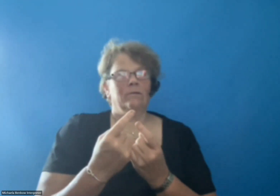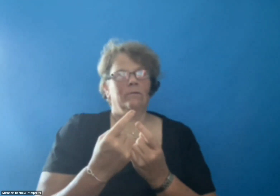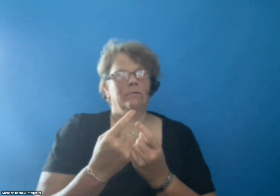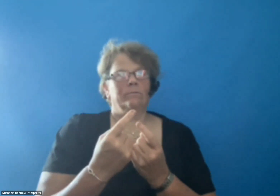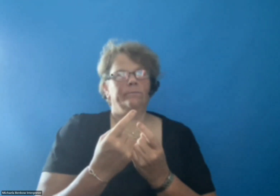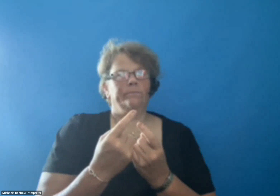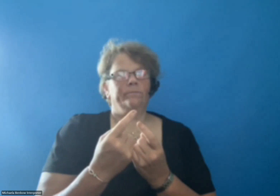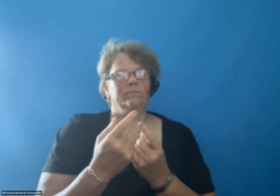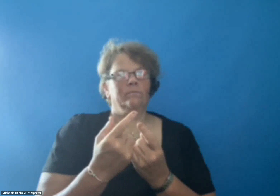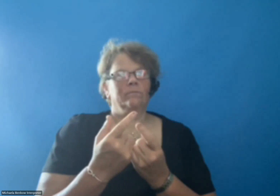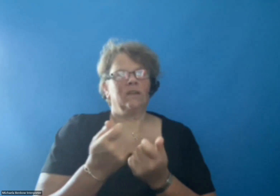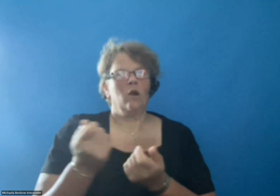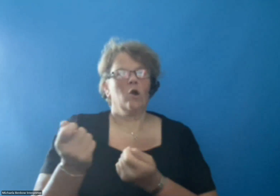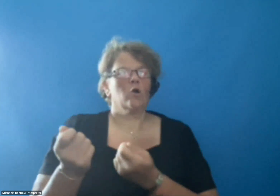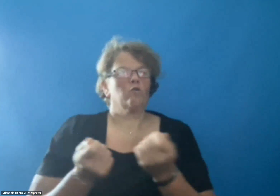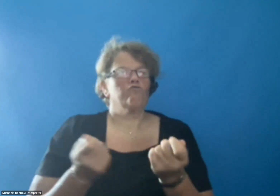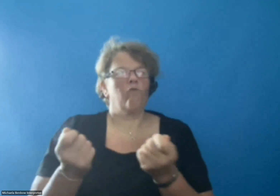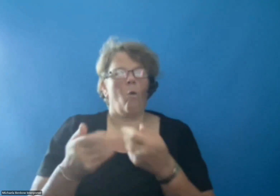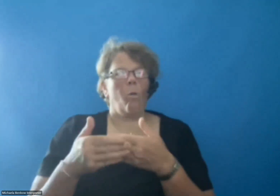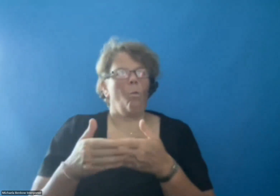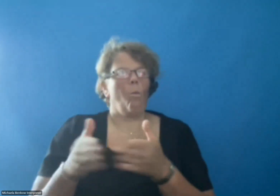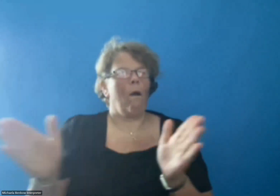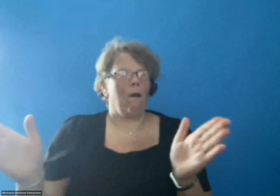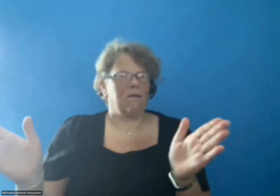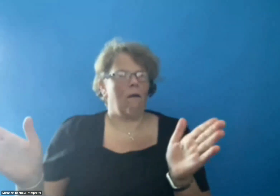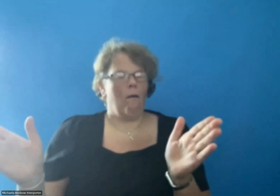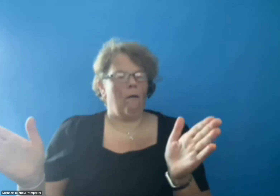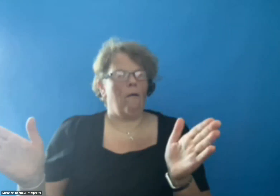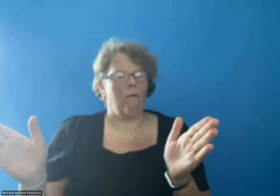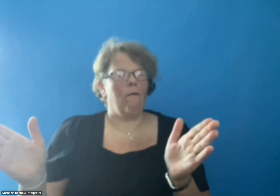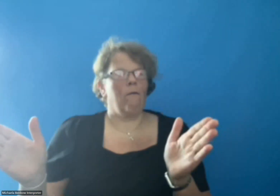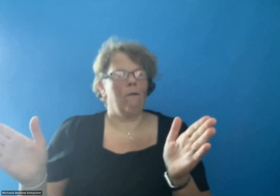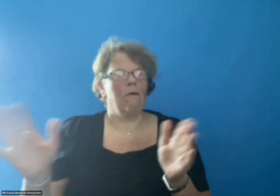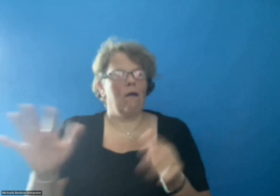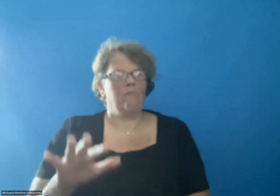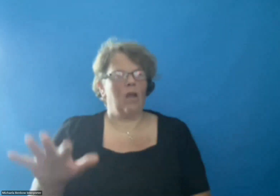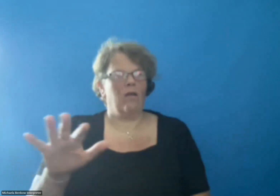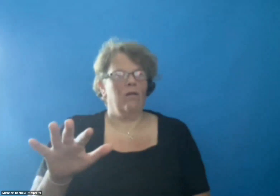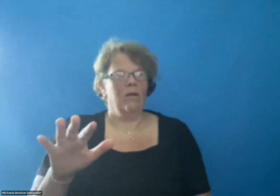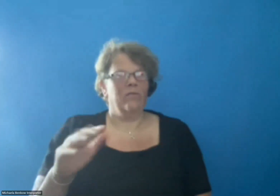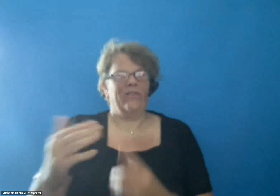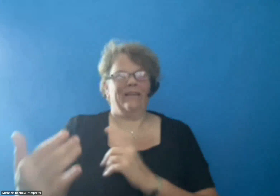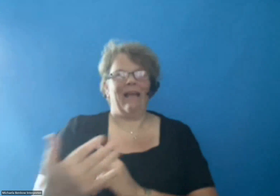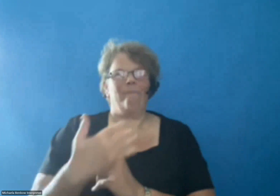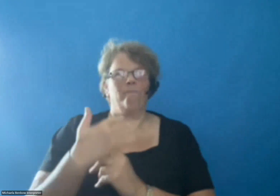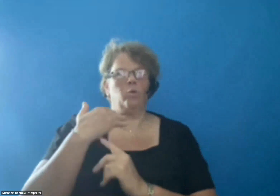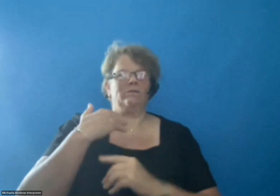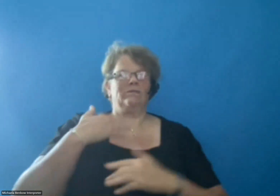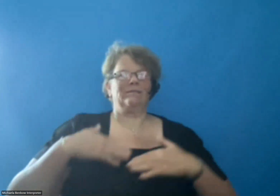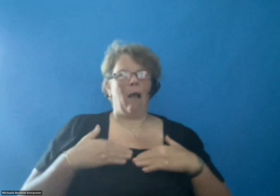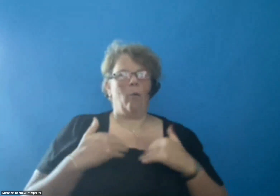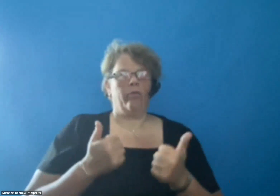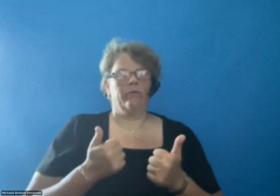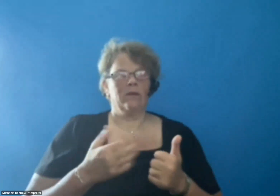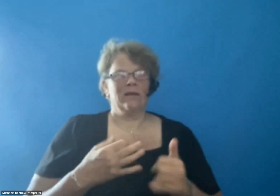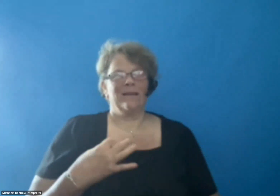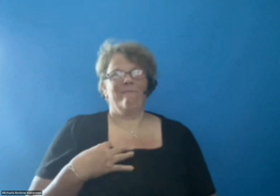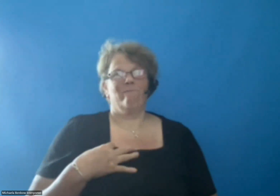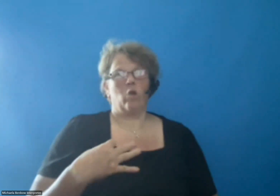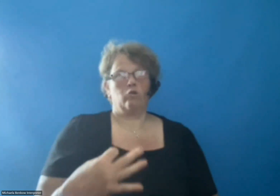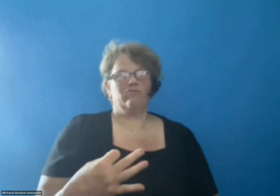the control of the wider public sector, that make much more of an influence on people's health. And actually the voluntary sector